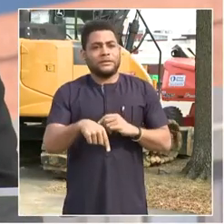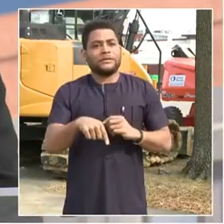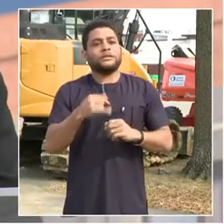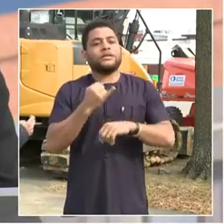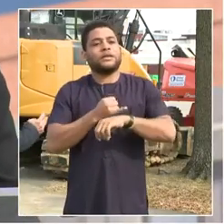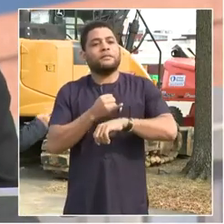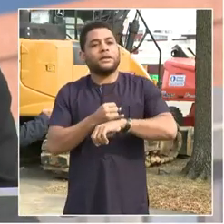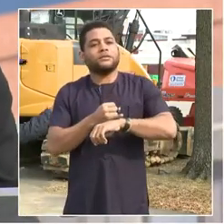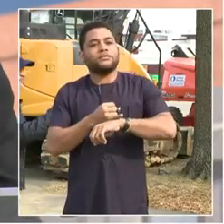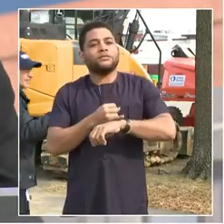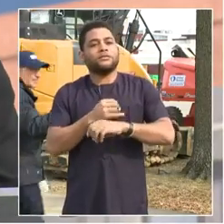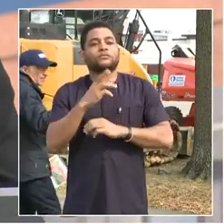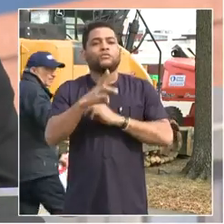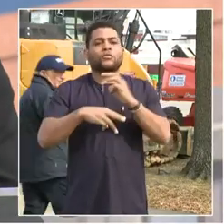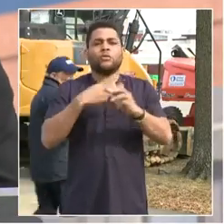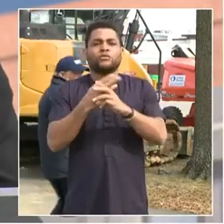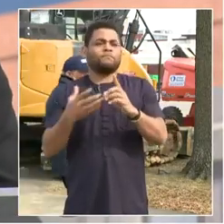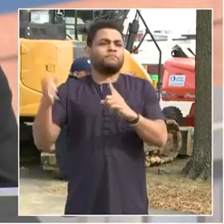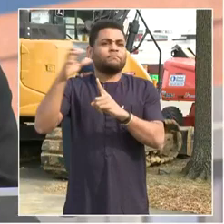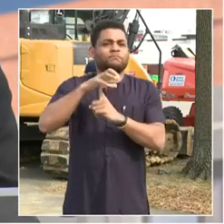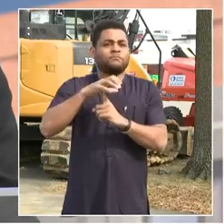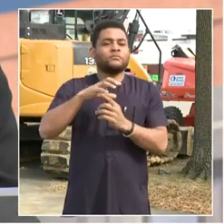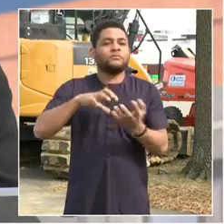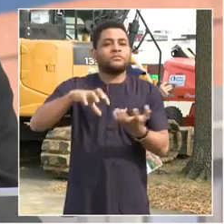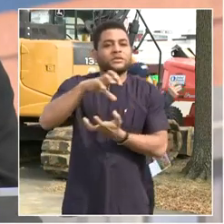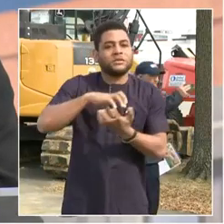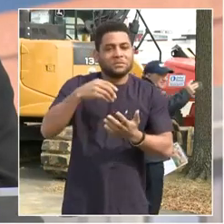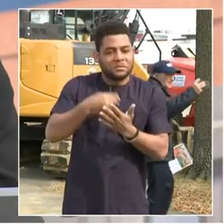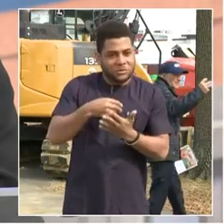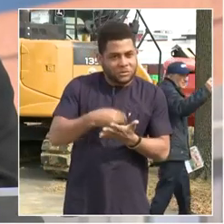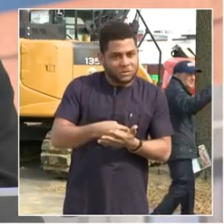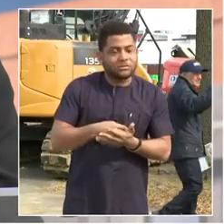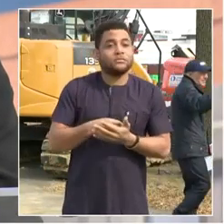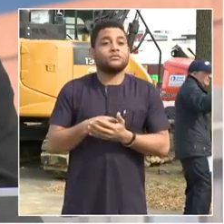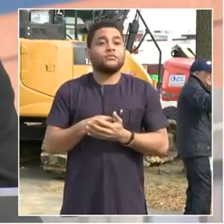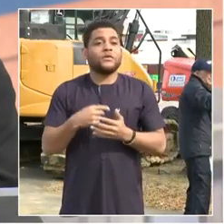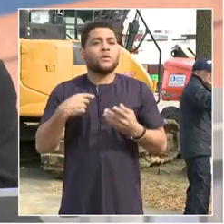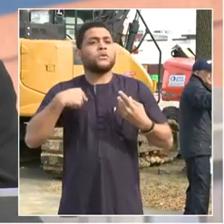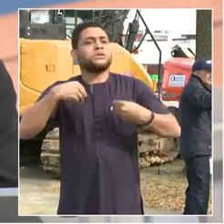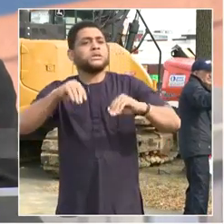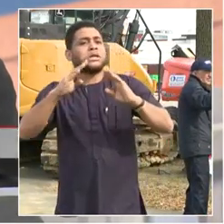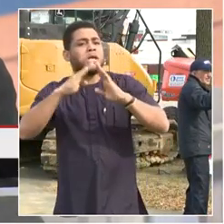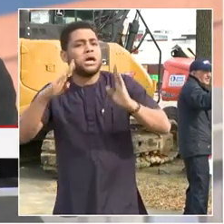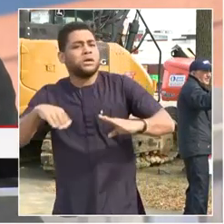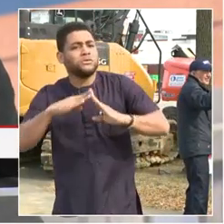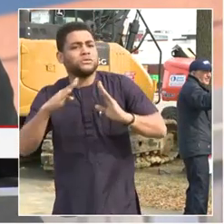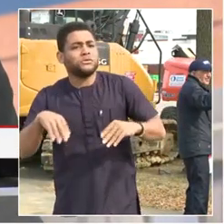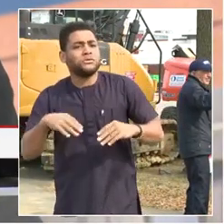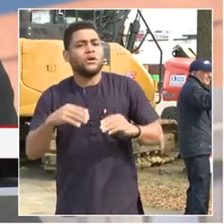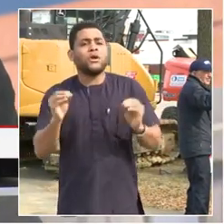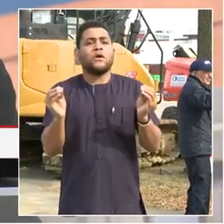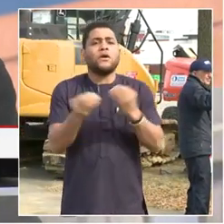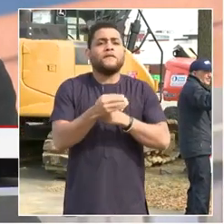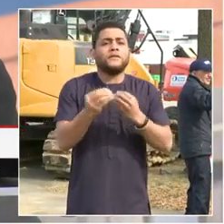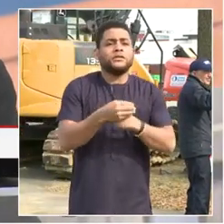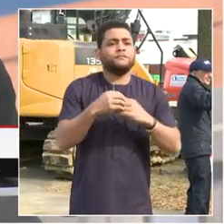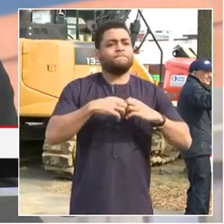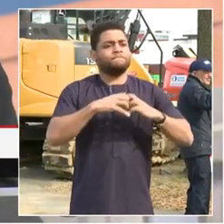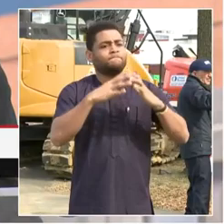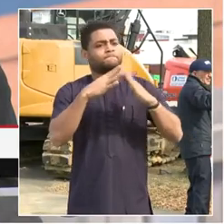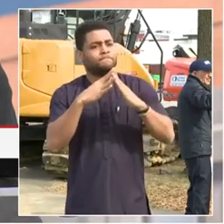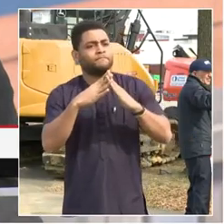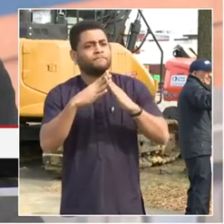of mixed income, for-sale rental housing, new office and retail, and other neighborhood